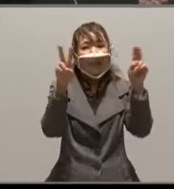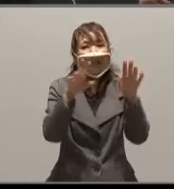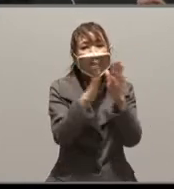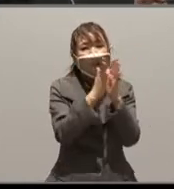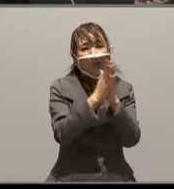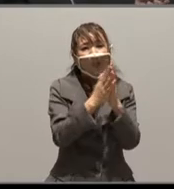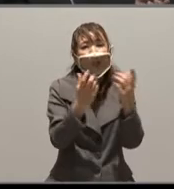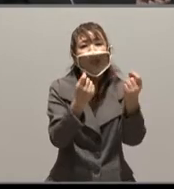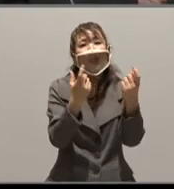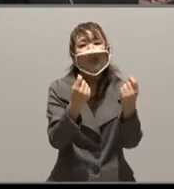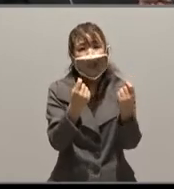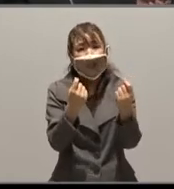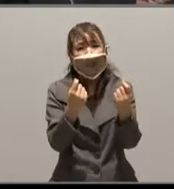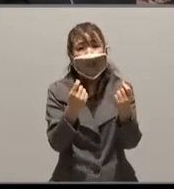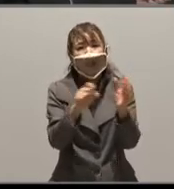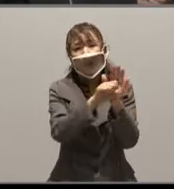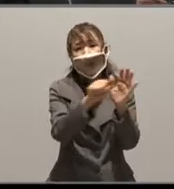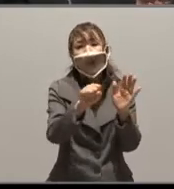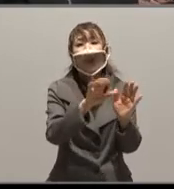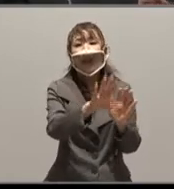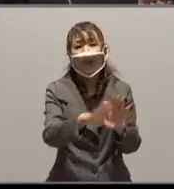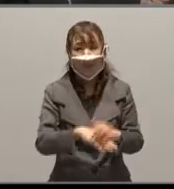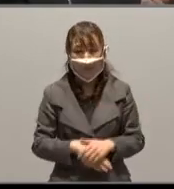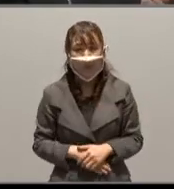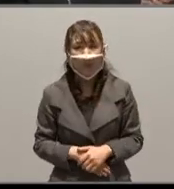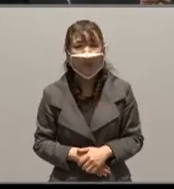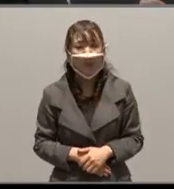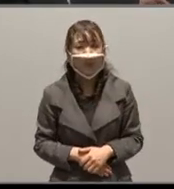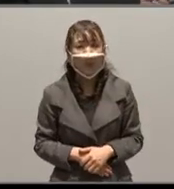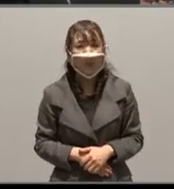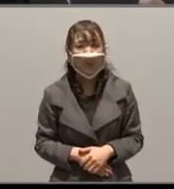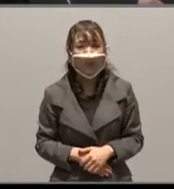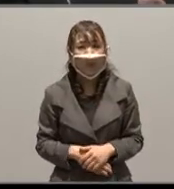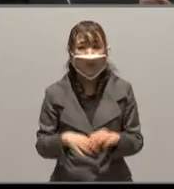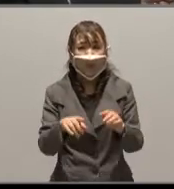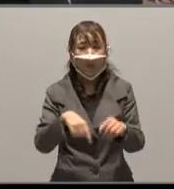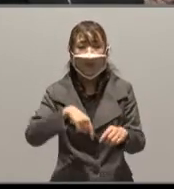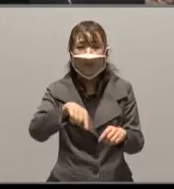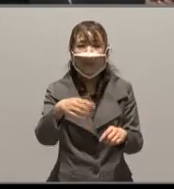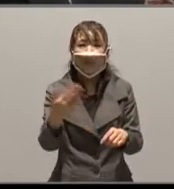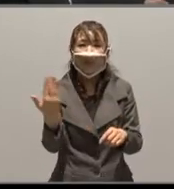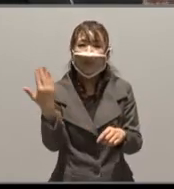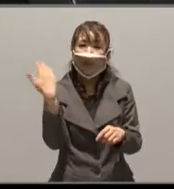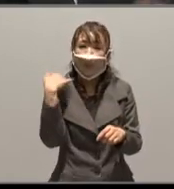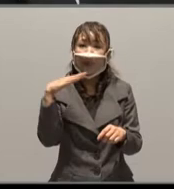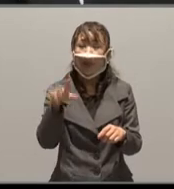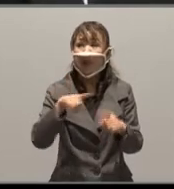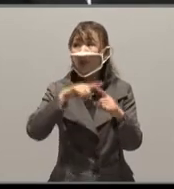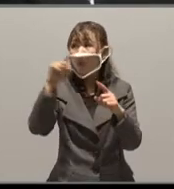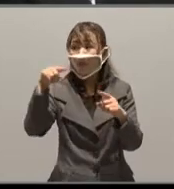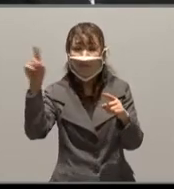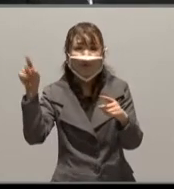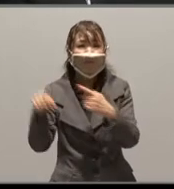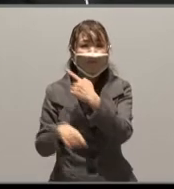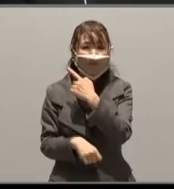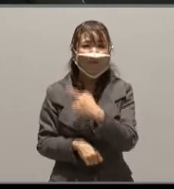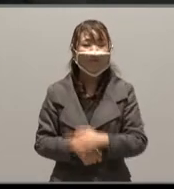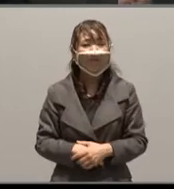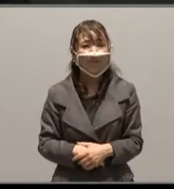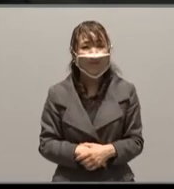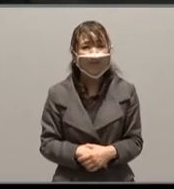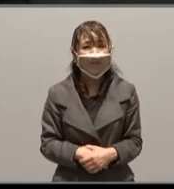Shrine that worked too, exactly the same. So I may skip the explanation here. This is before and